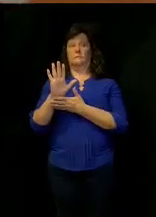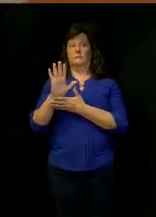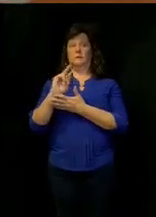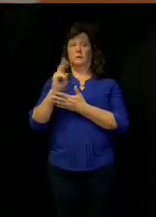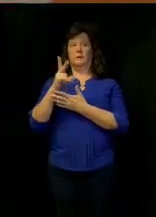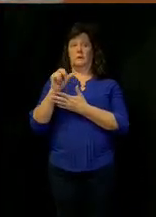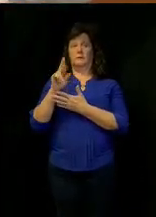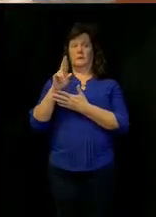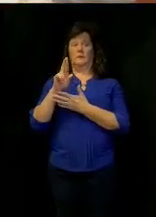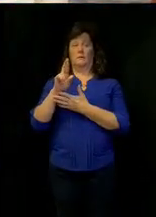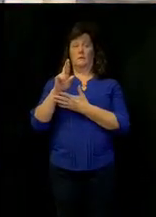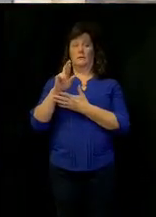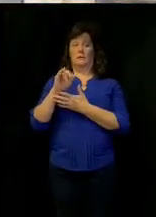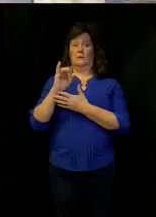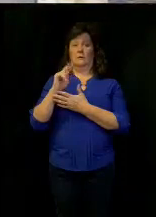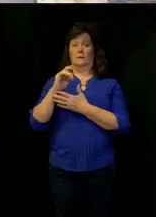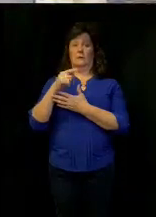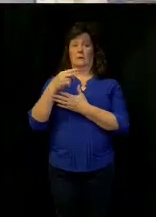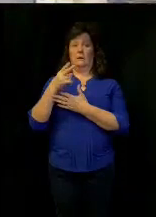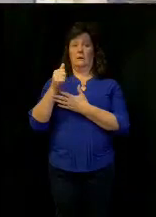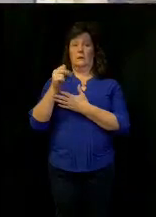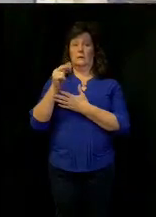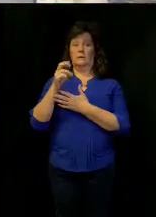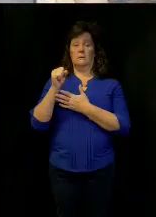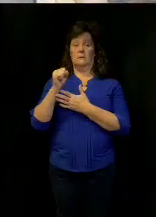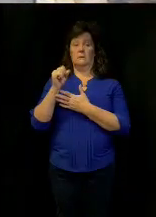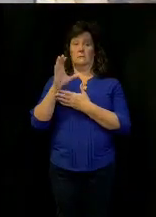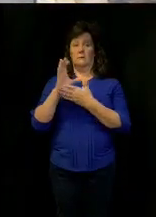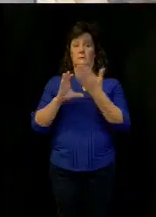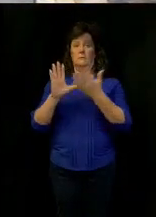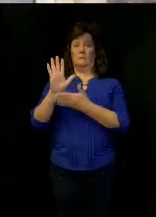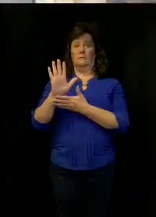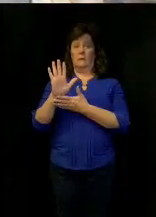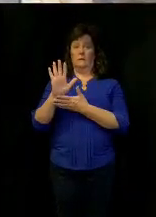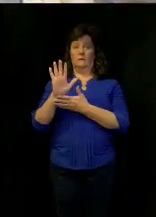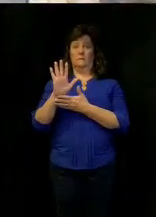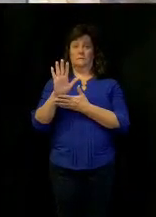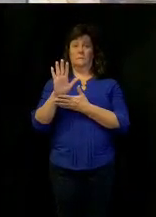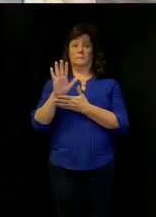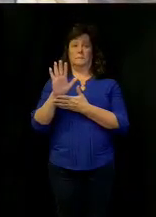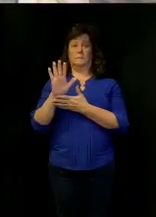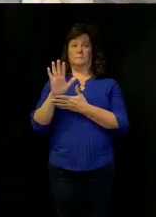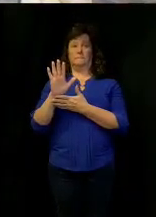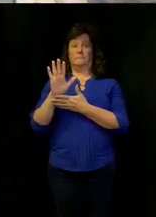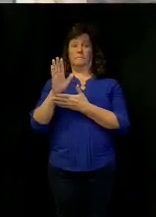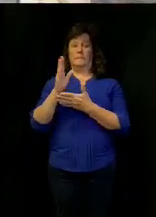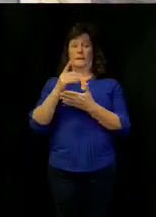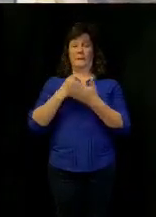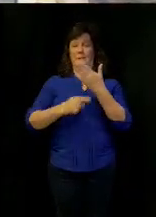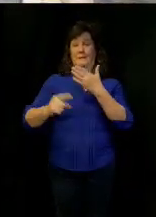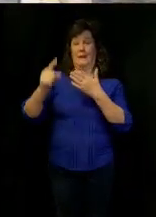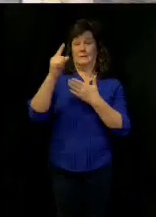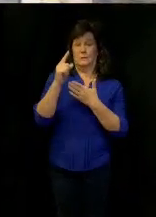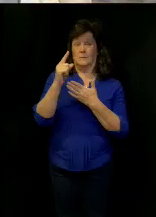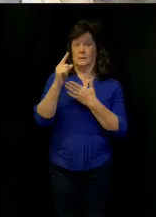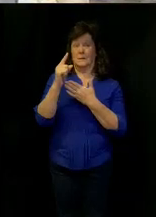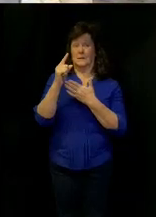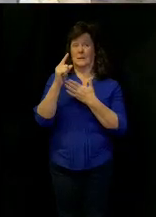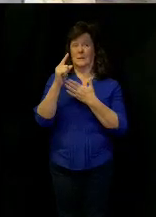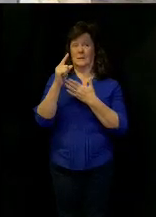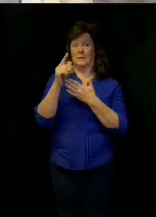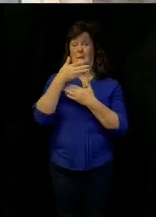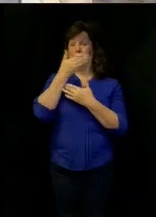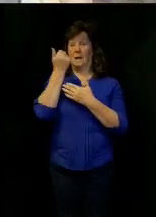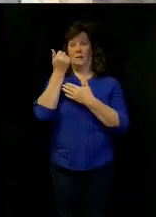one. We'll go. And I'll pick it up here next week, so you can come back next week, because the next week it's